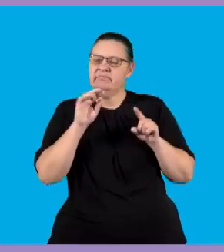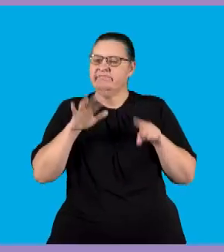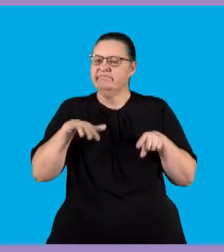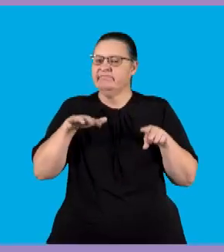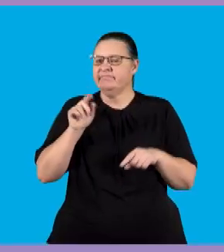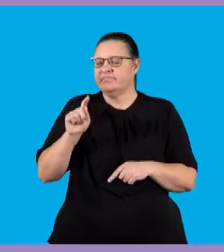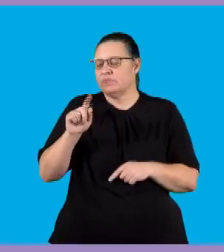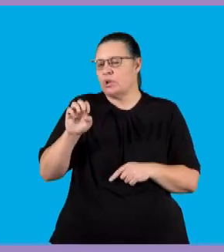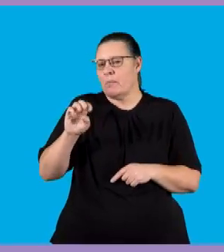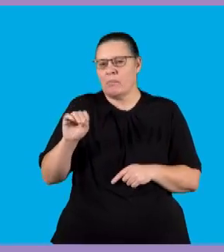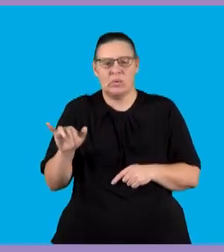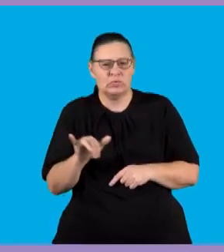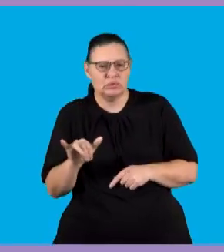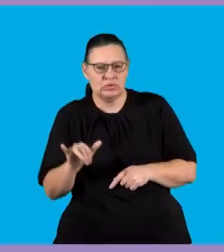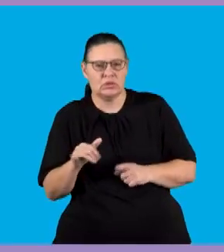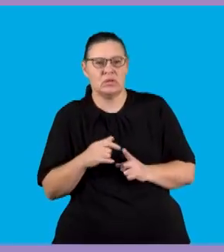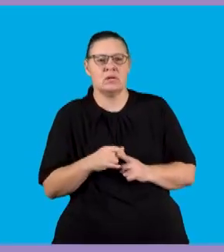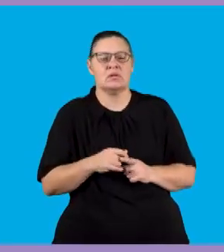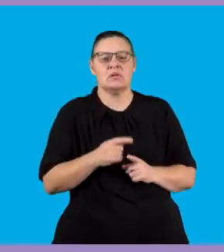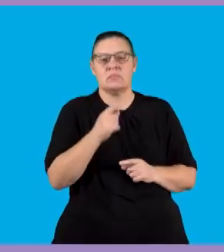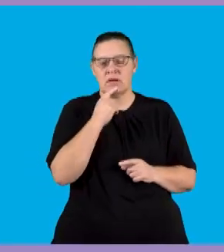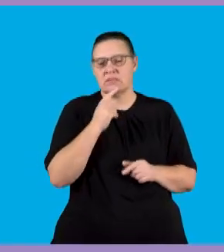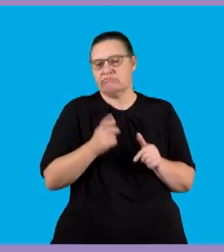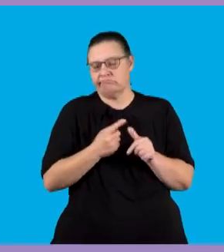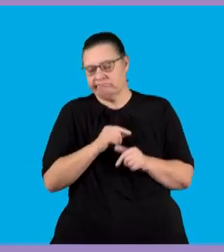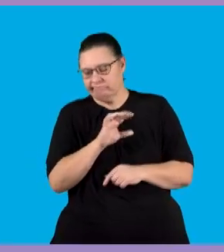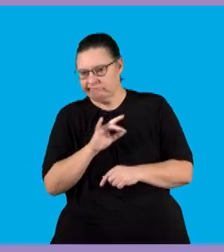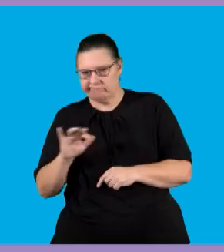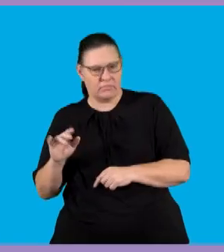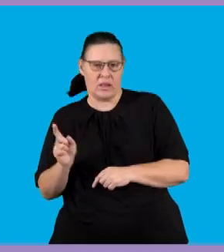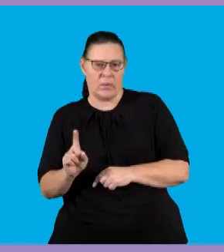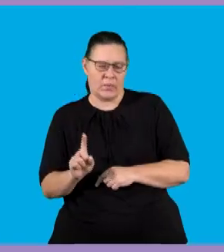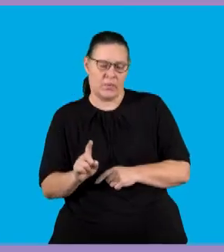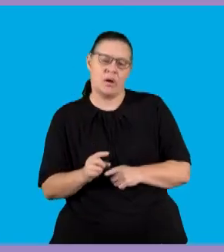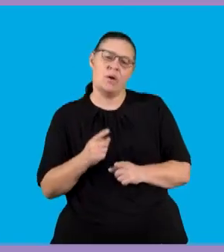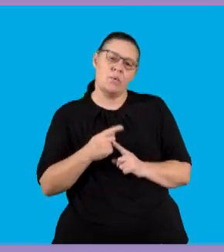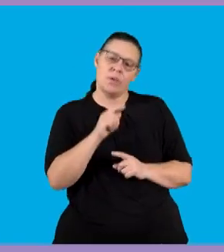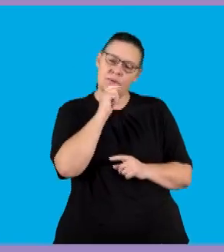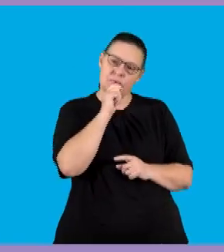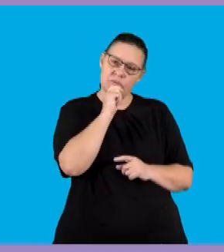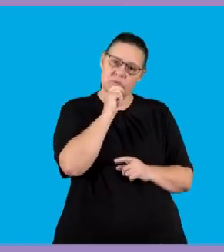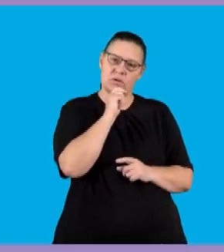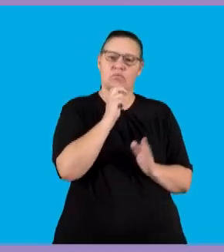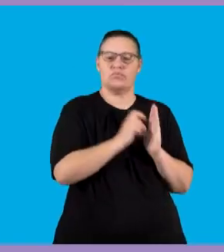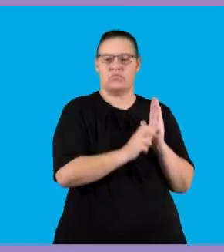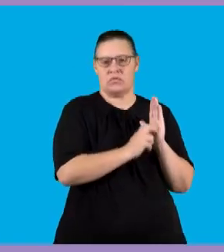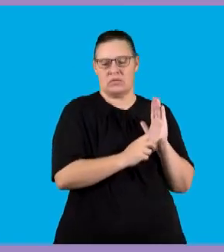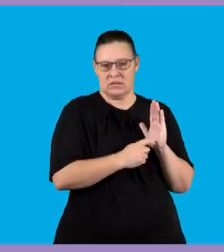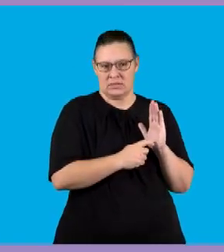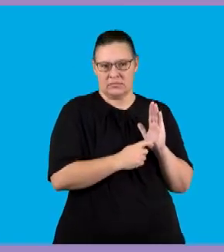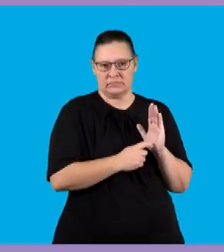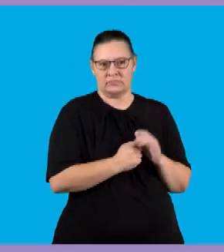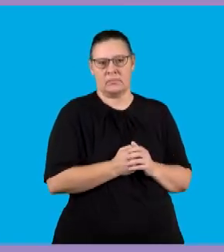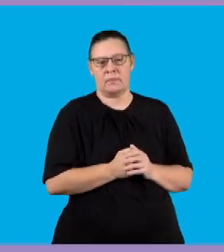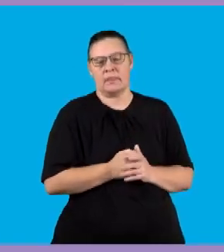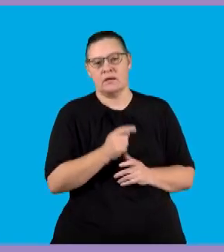the 15th term. Does this mean we are going to add 3s right up until we get to the 15th term? No. We are going to use